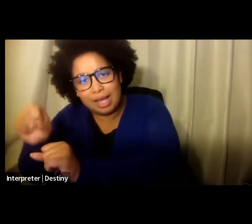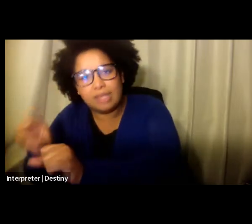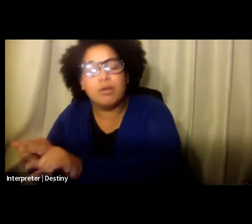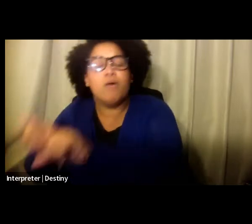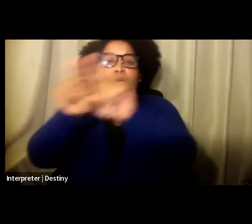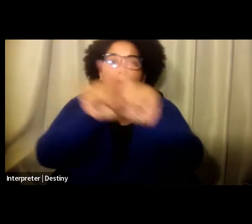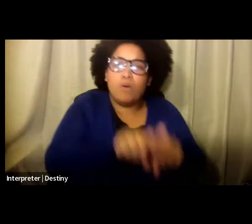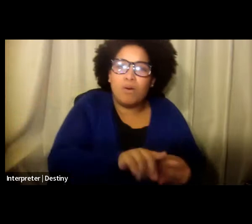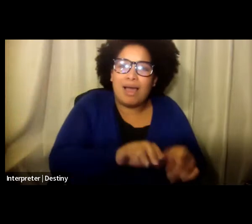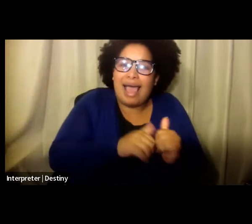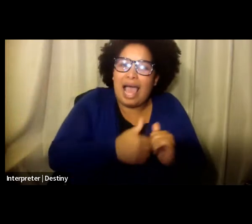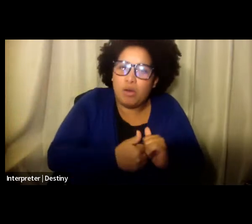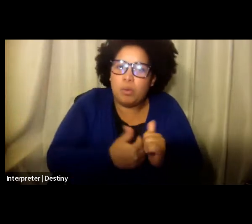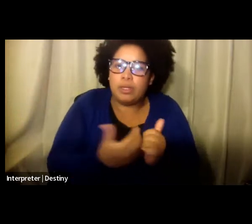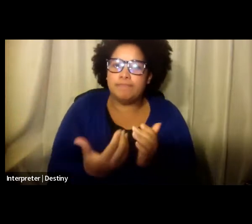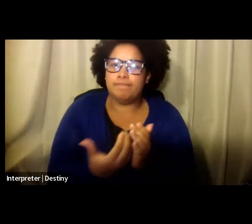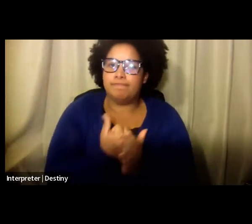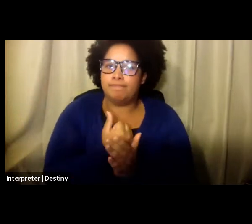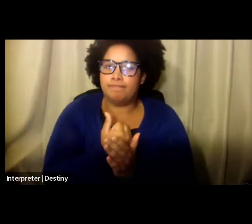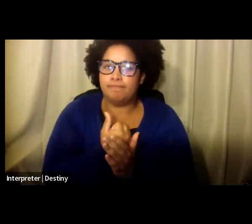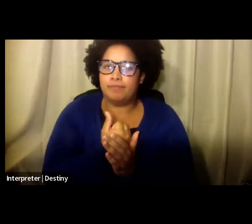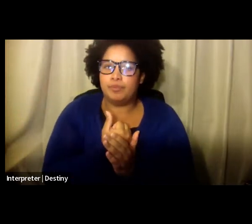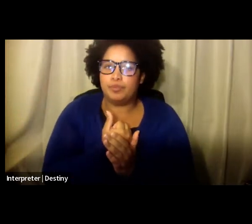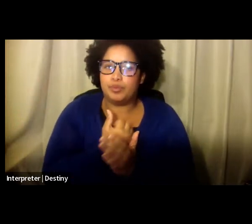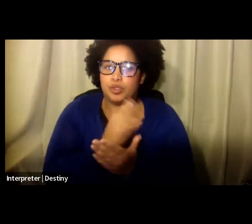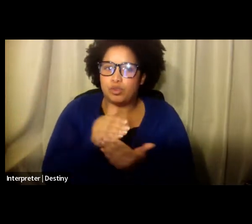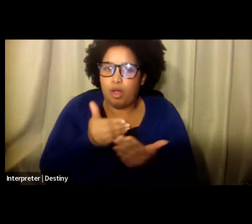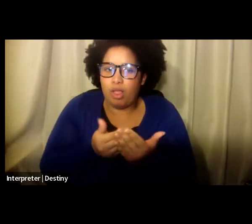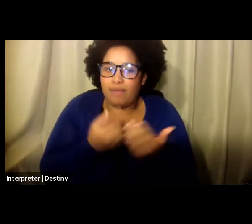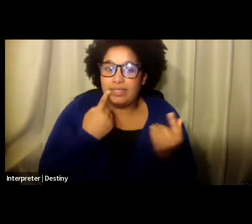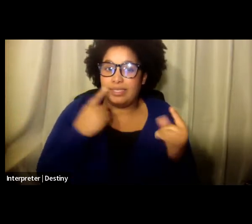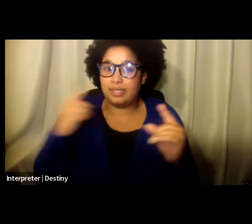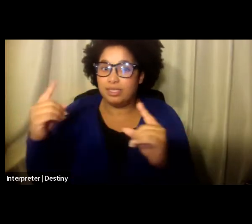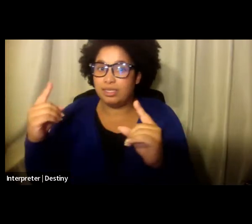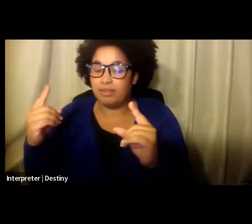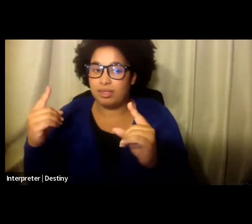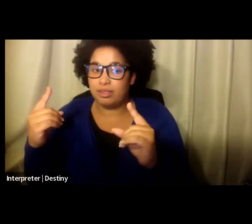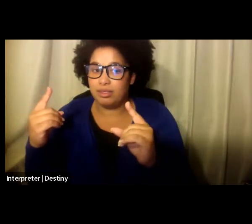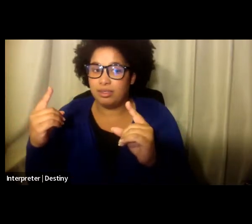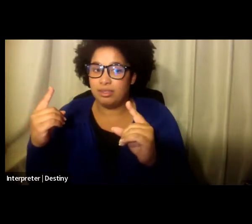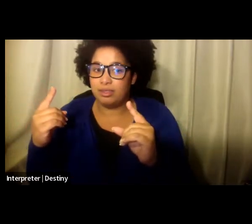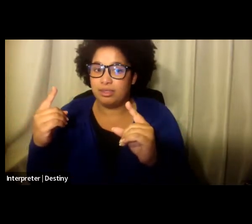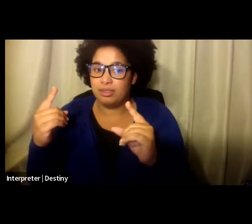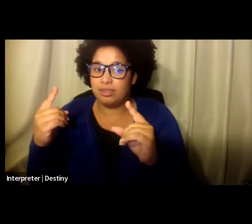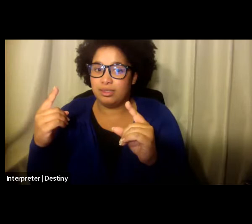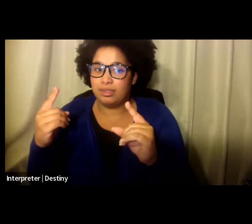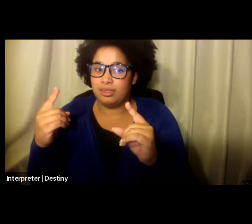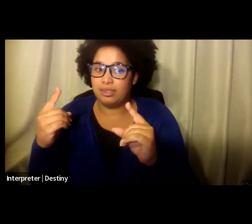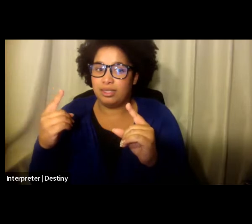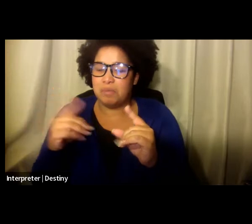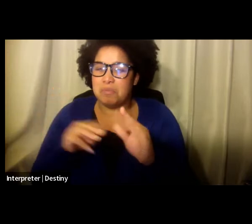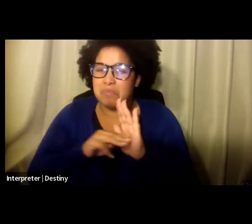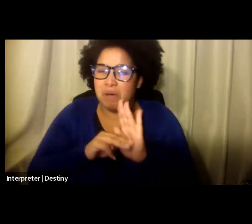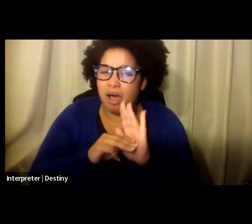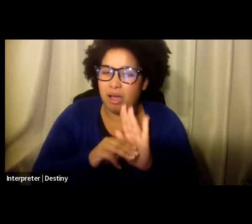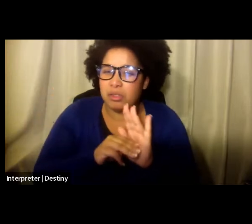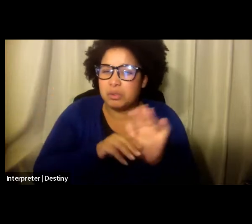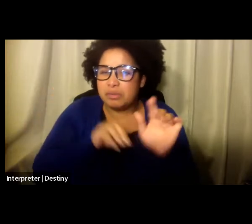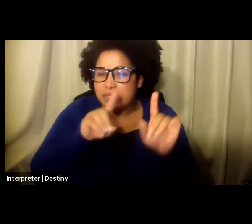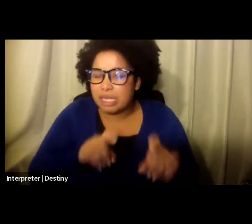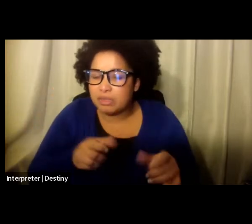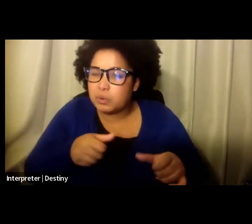also leverage all of the successes that we've had, the different models we've tried,